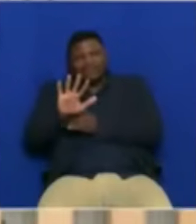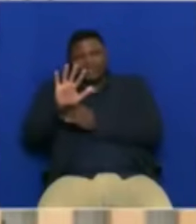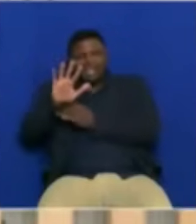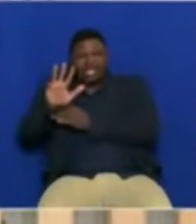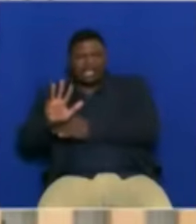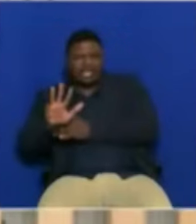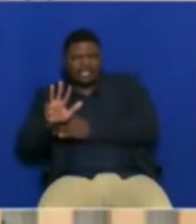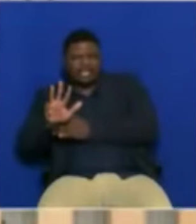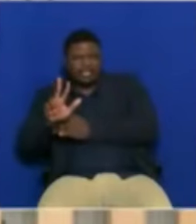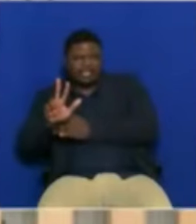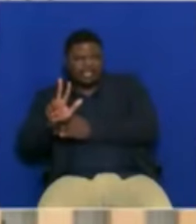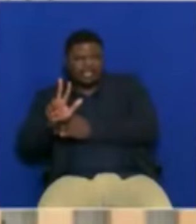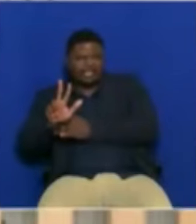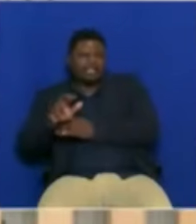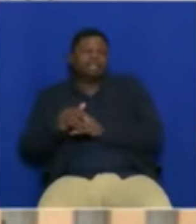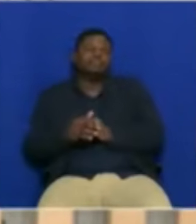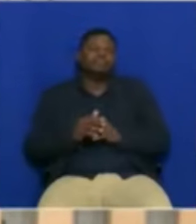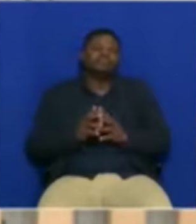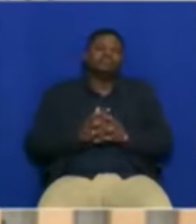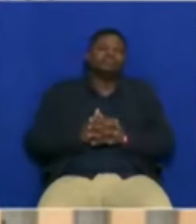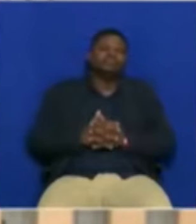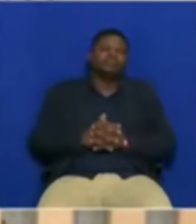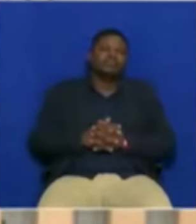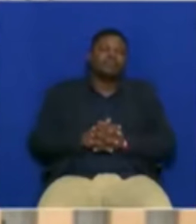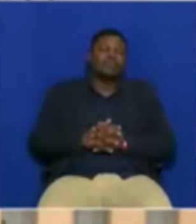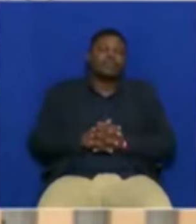My next event,